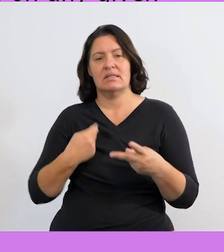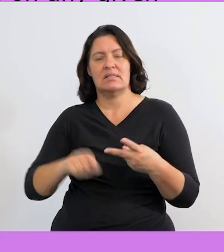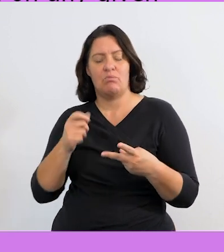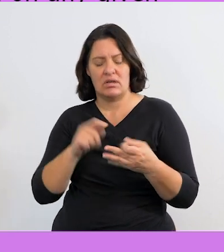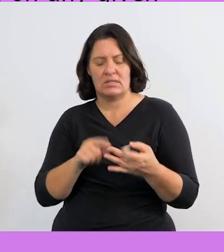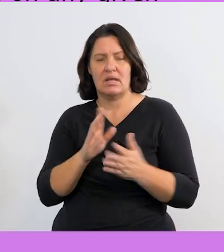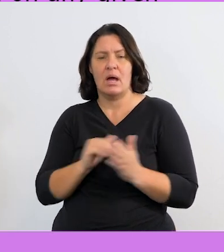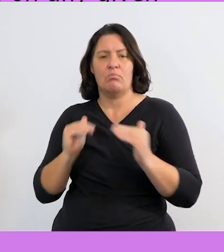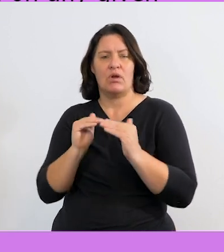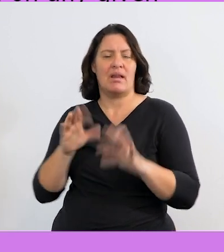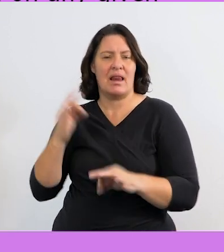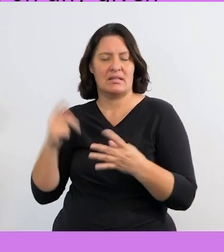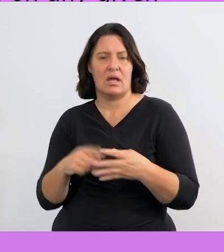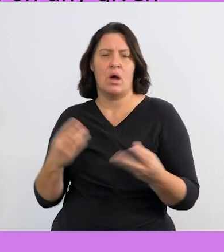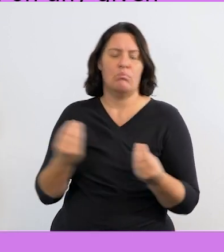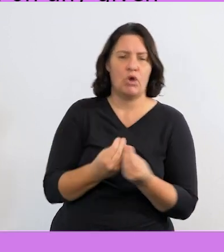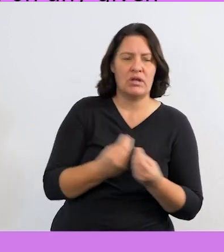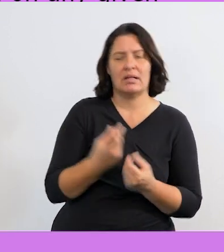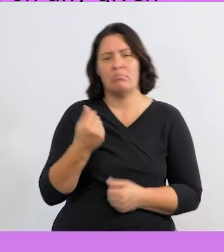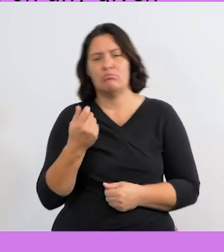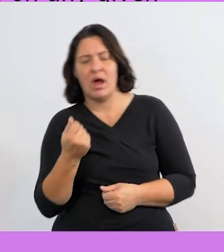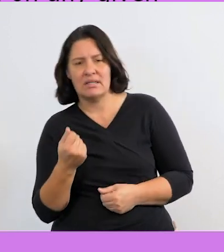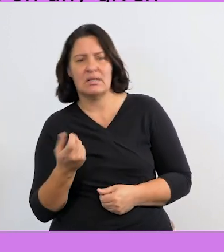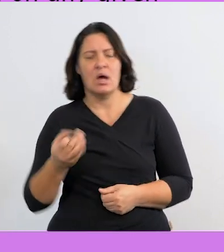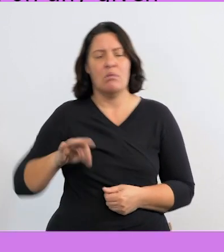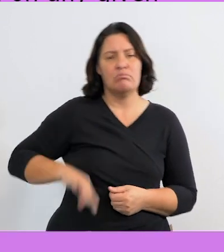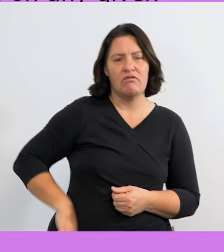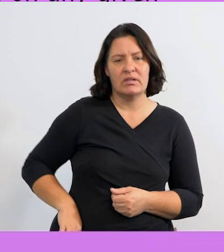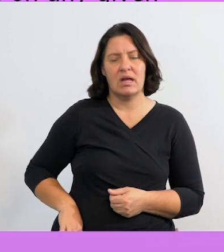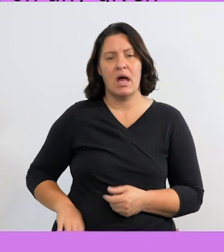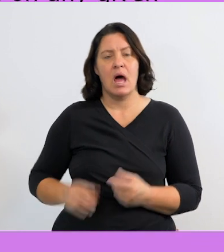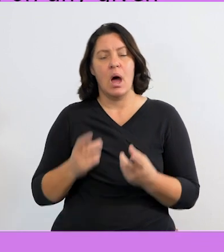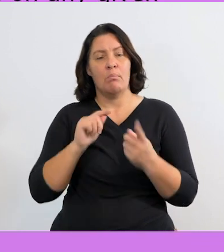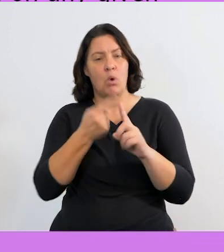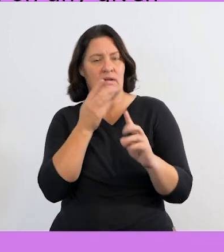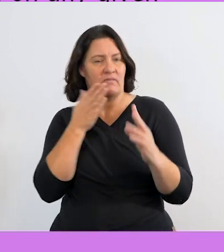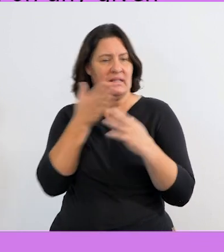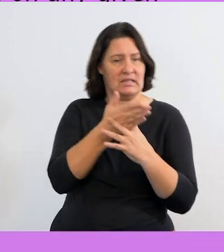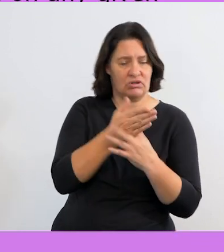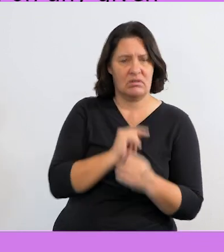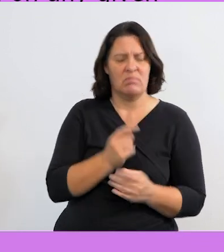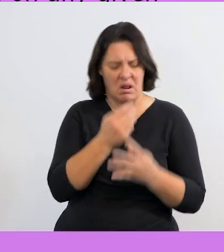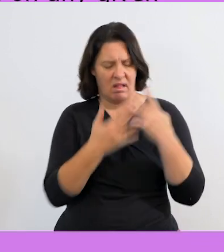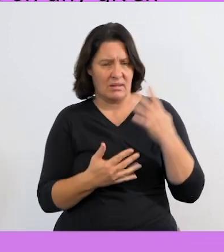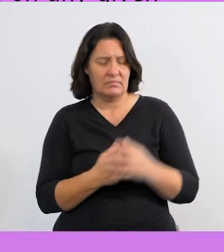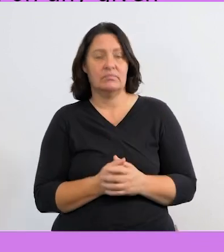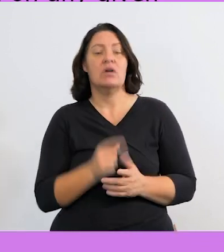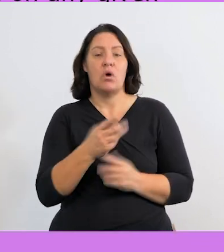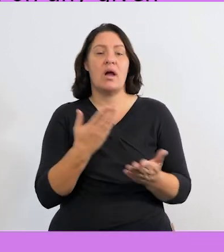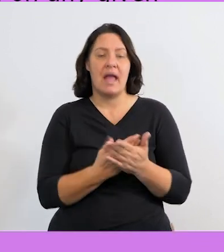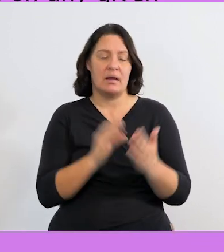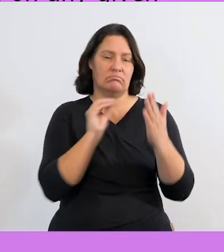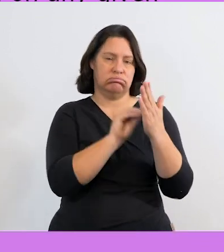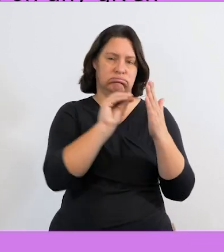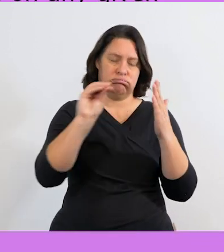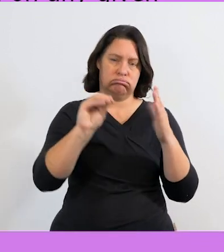break-even analysis, product, price, profit, point of intersection, to mention but a few. You should also be able to plot